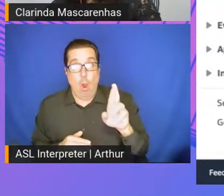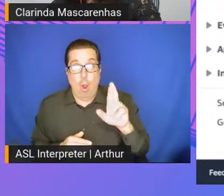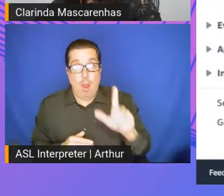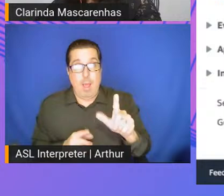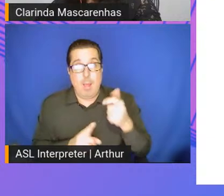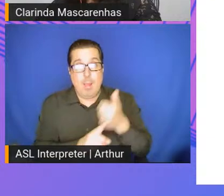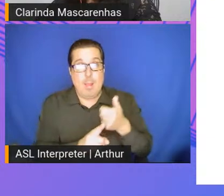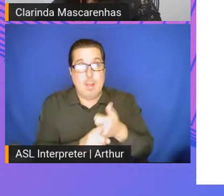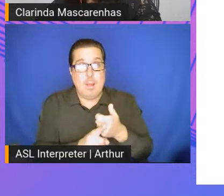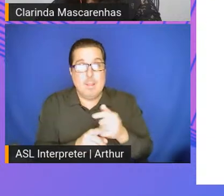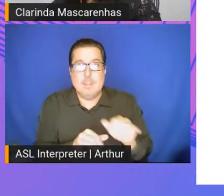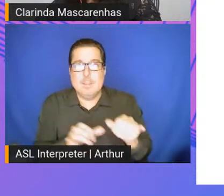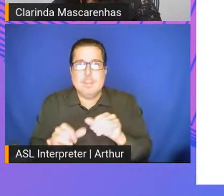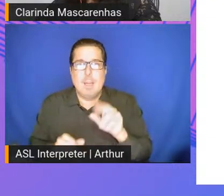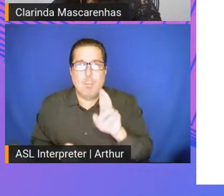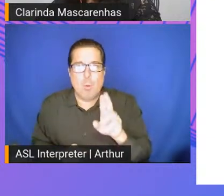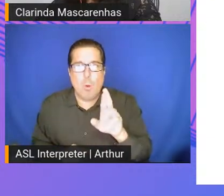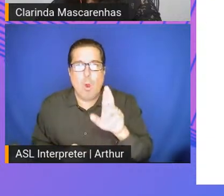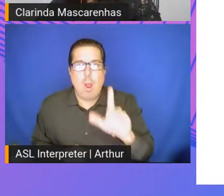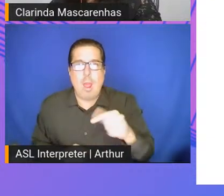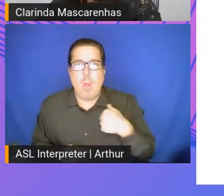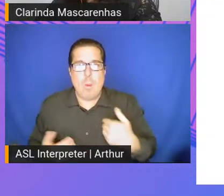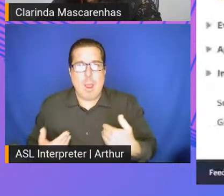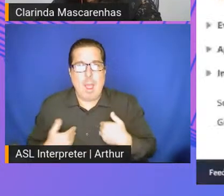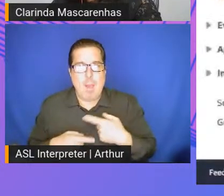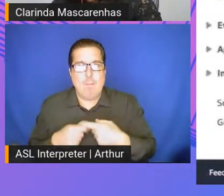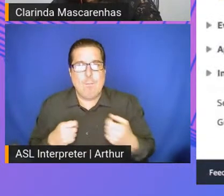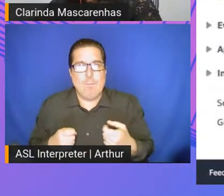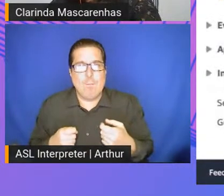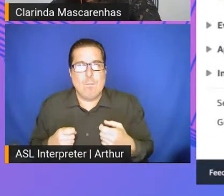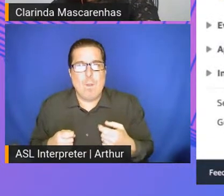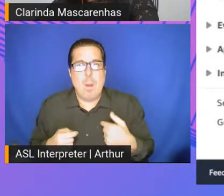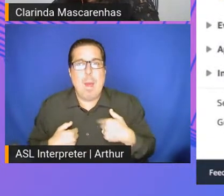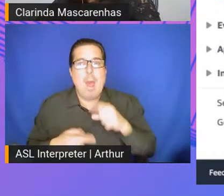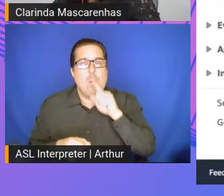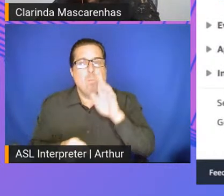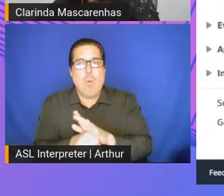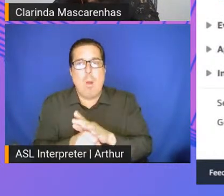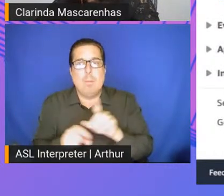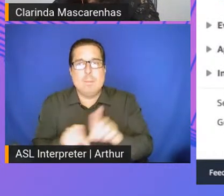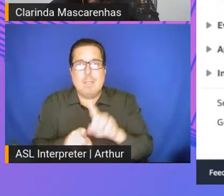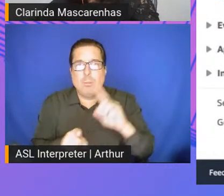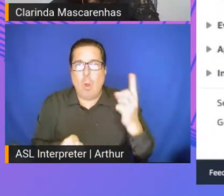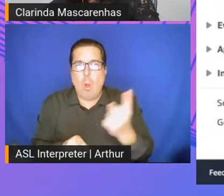same URL we have from the app runner service.